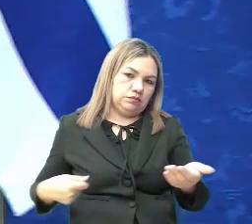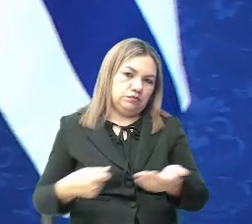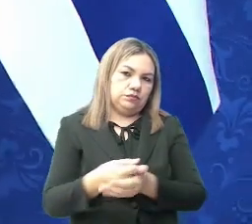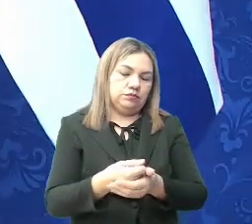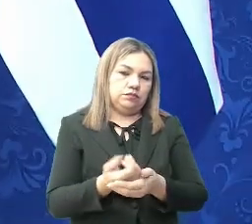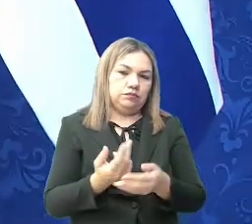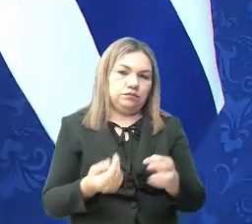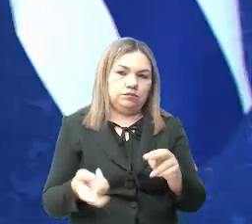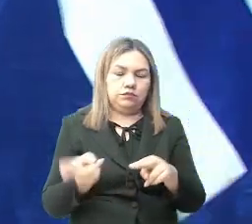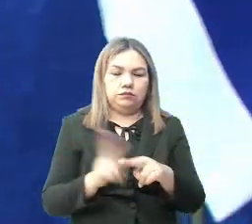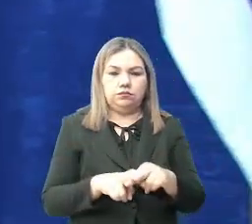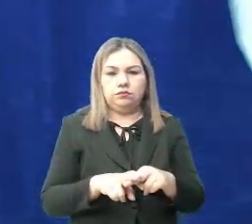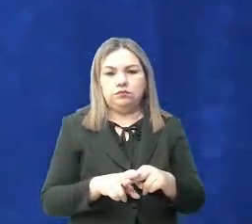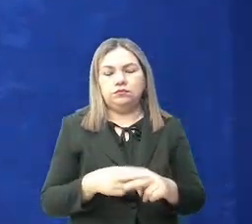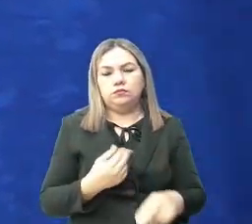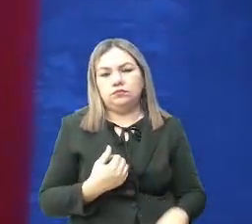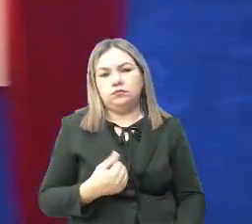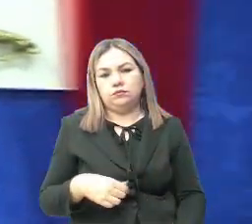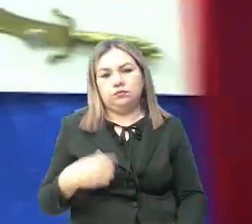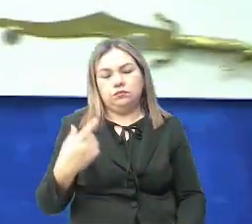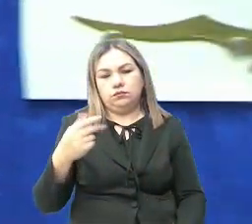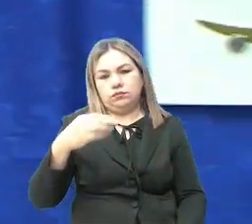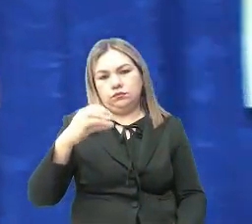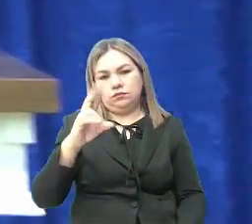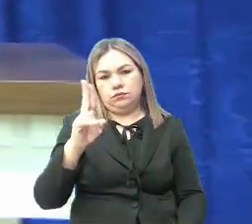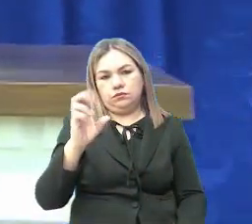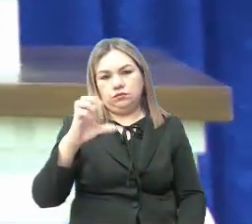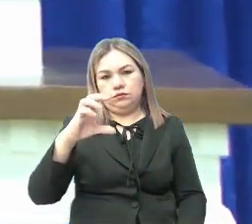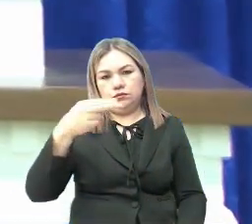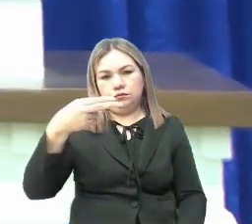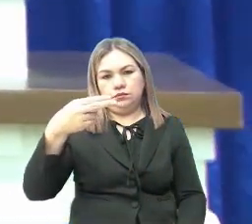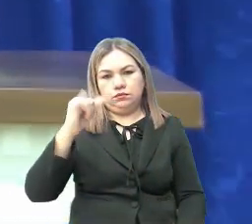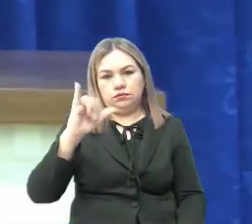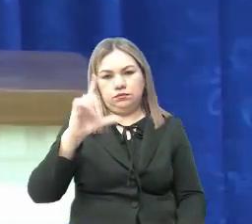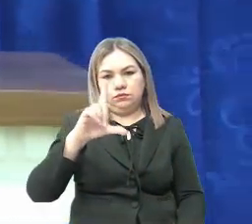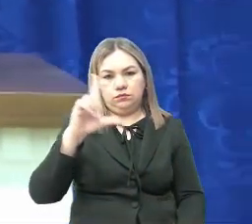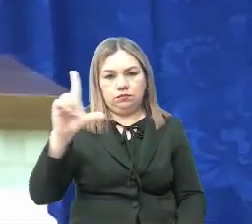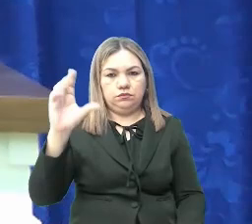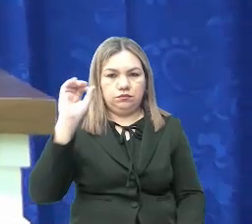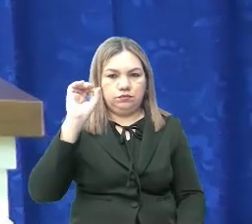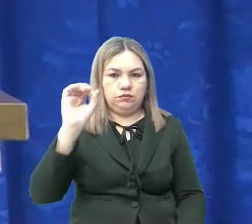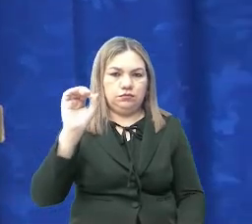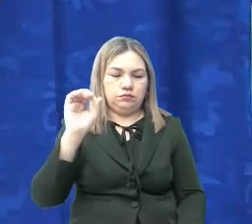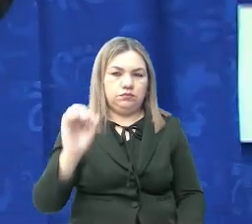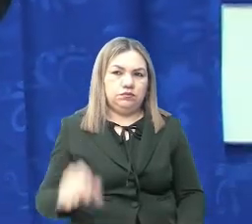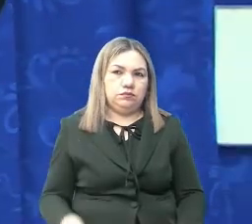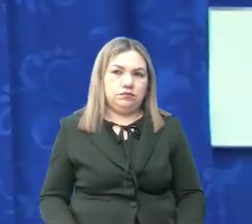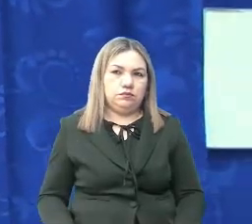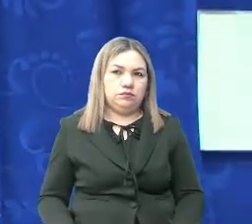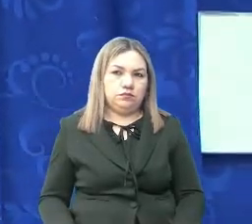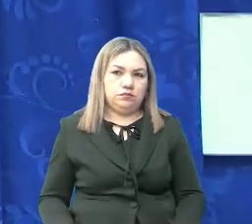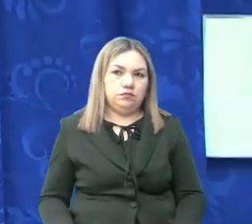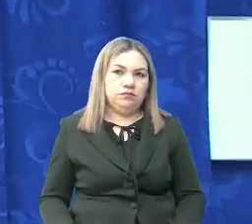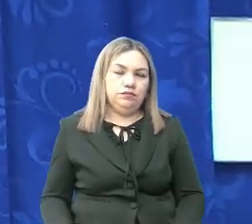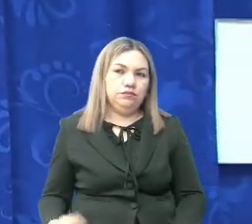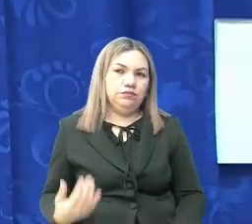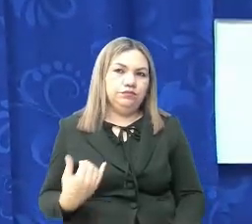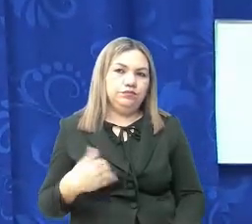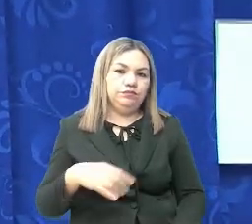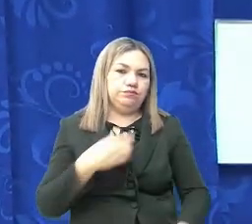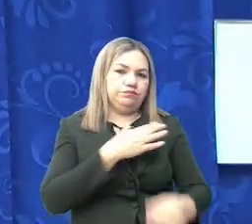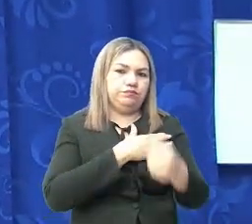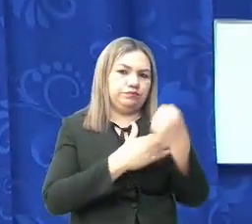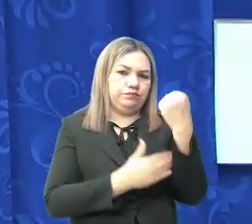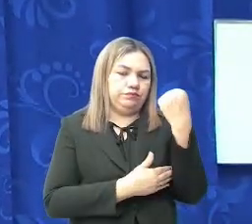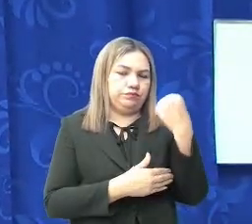he stabbed it onto completely. He stabbed the knife completely. And something that's interesting here, that's powerful,